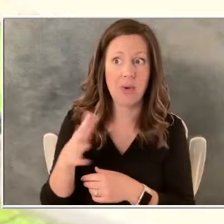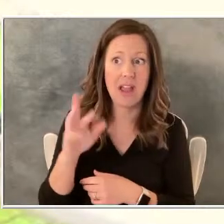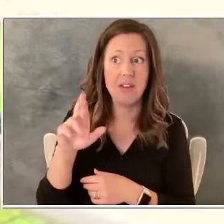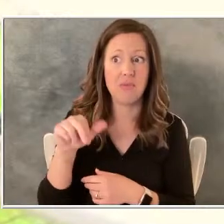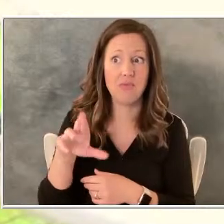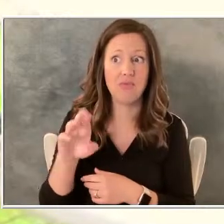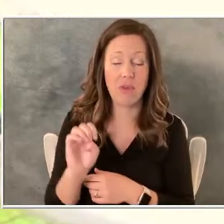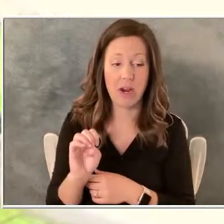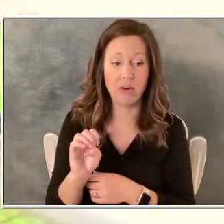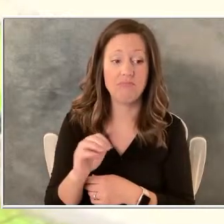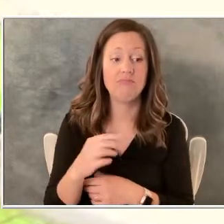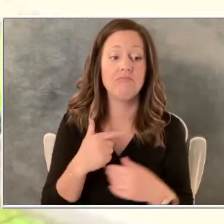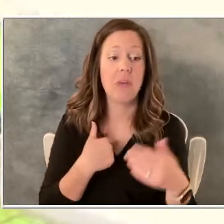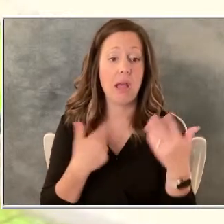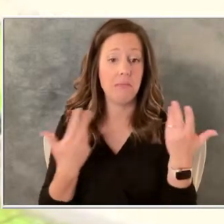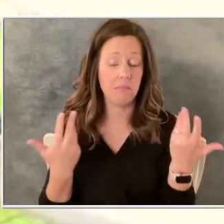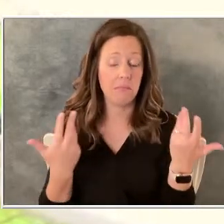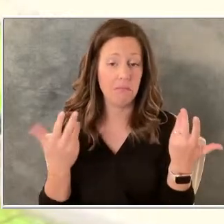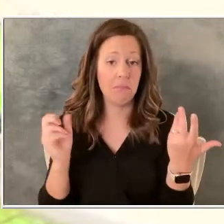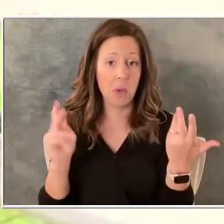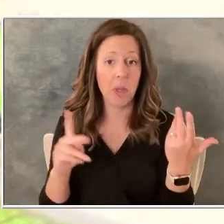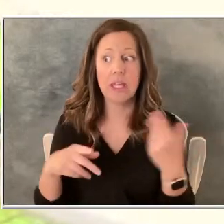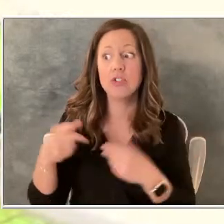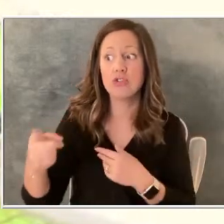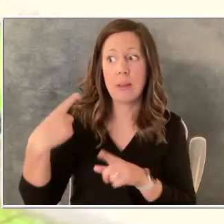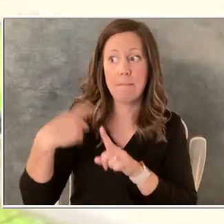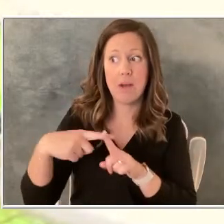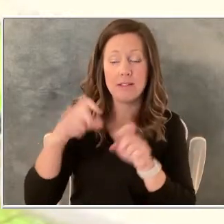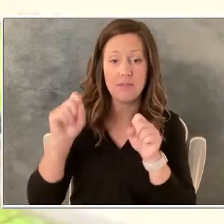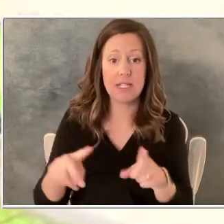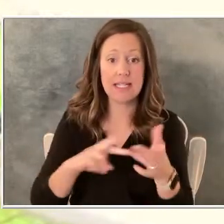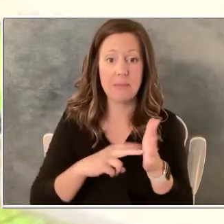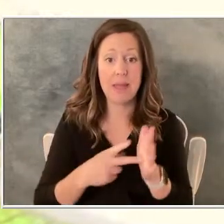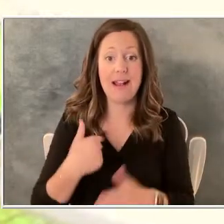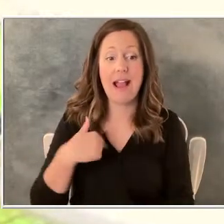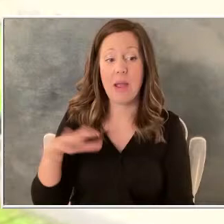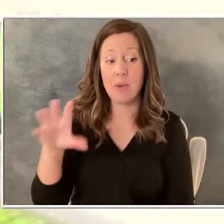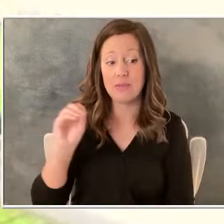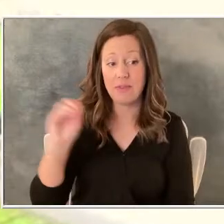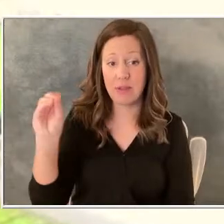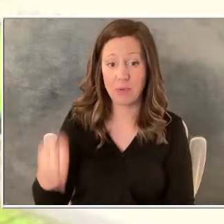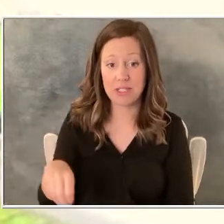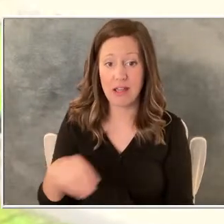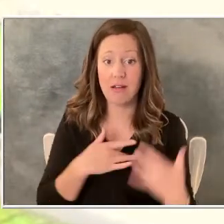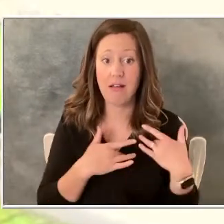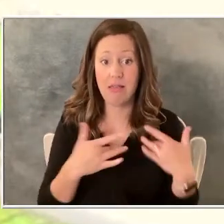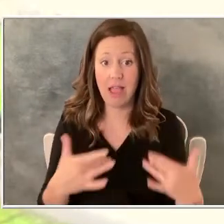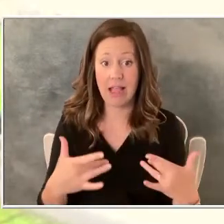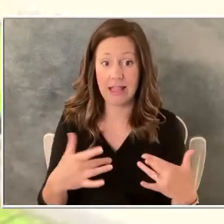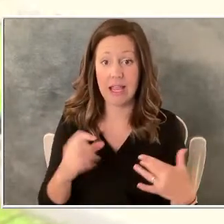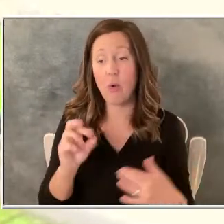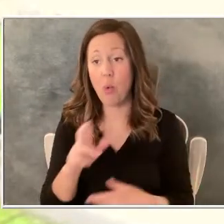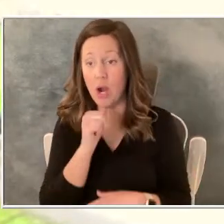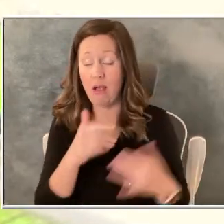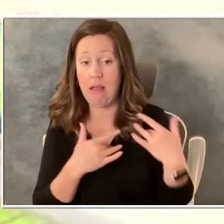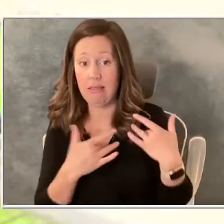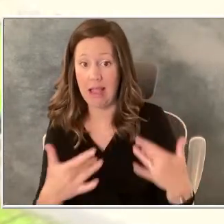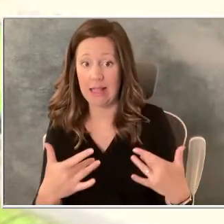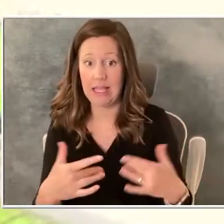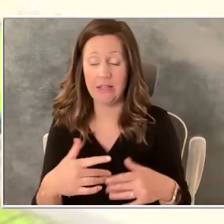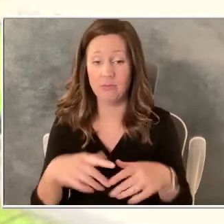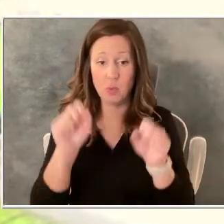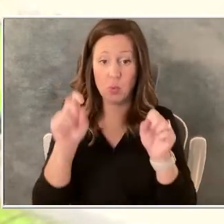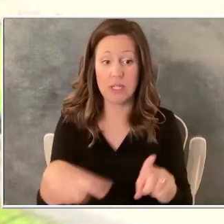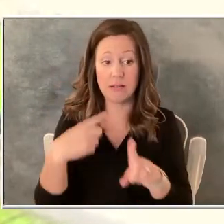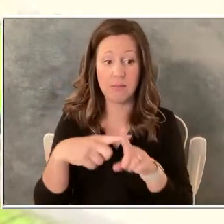and that her having a positive test meant that I was 50% likely or unlikely to test positive as